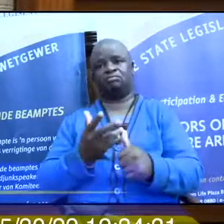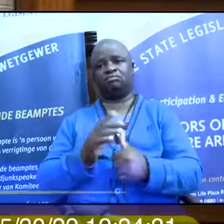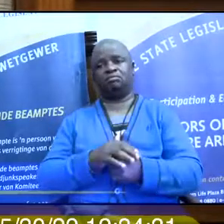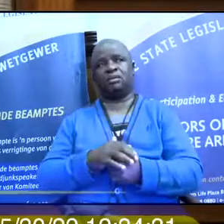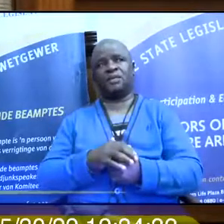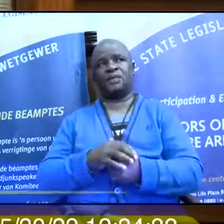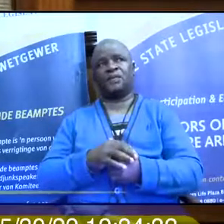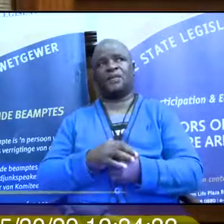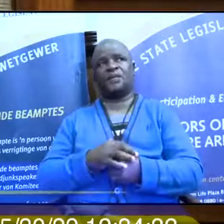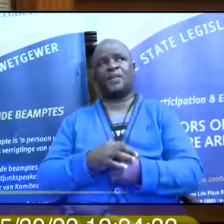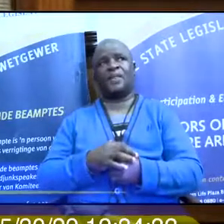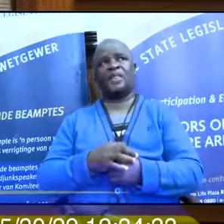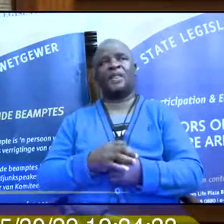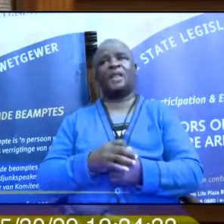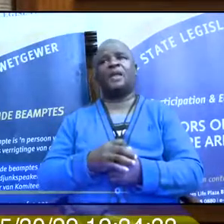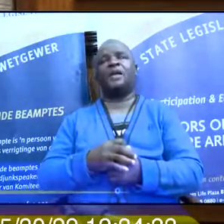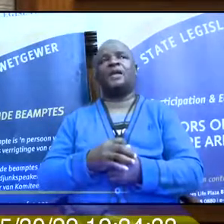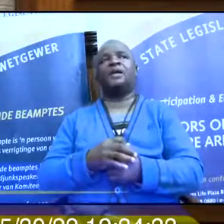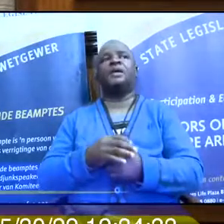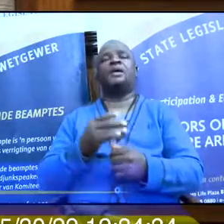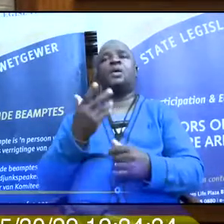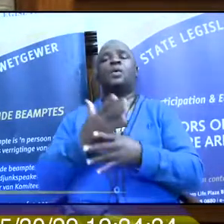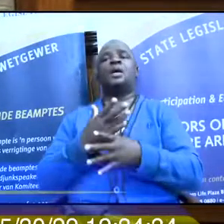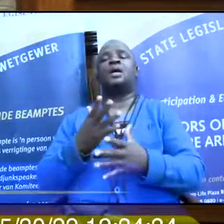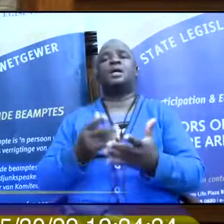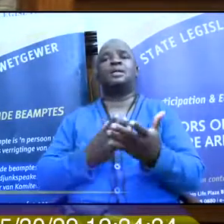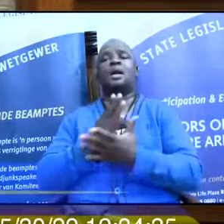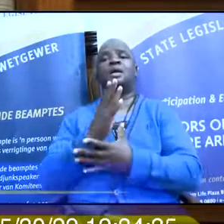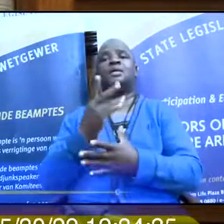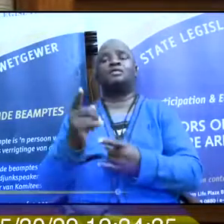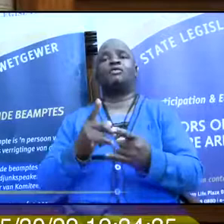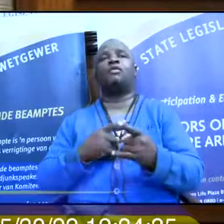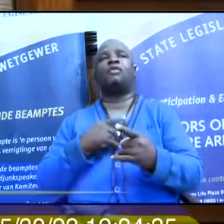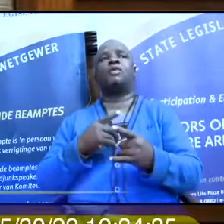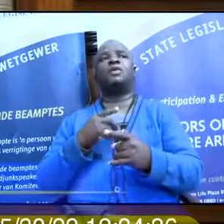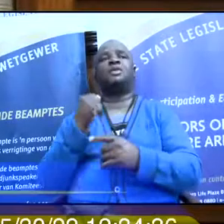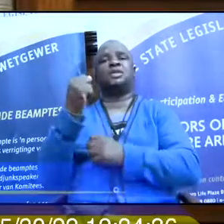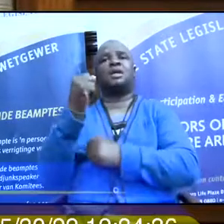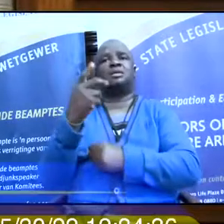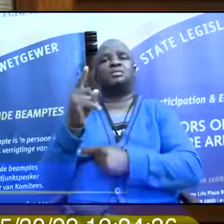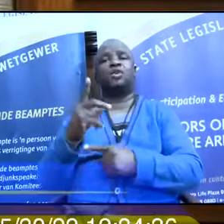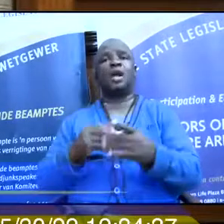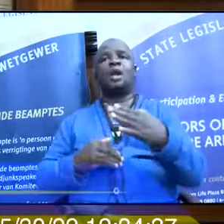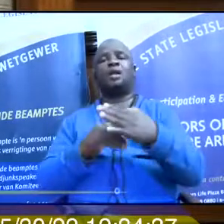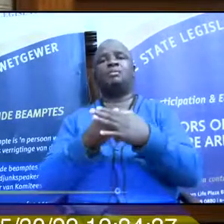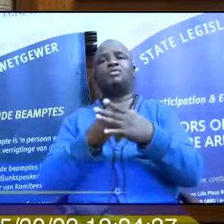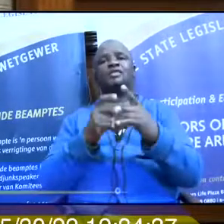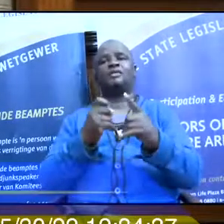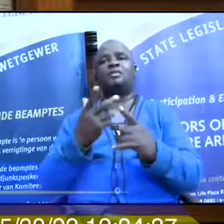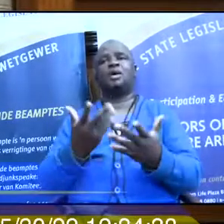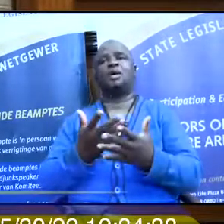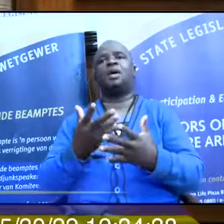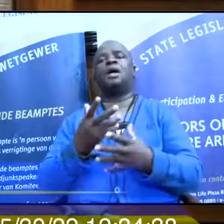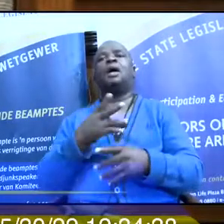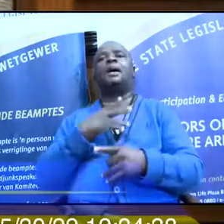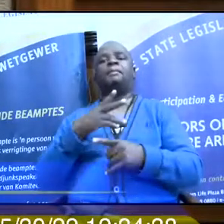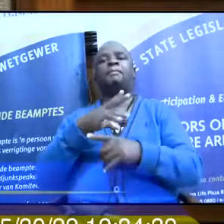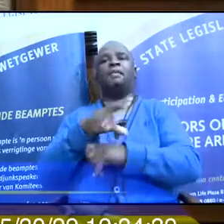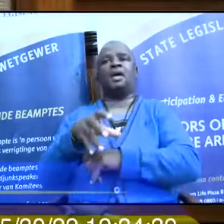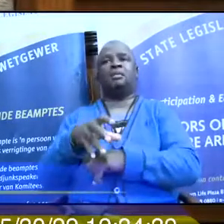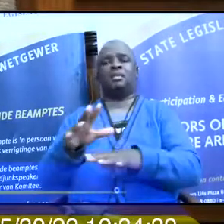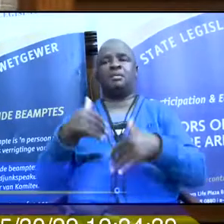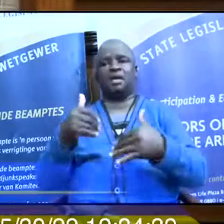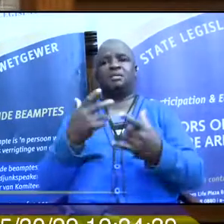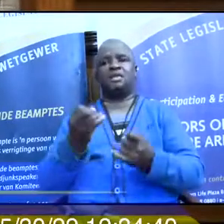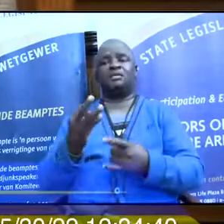but the rights of workers to strike has been limited by the legislation in the form of essential service most of the employers